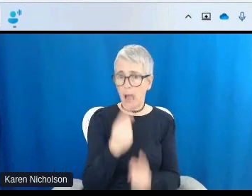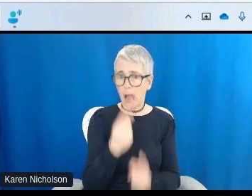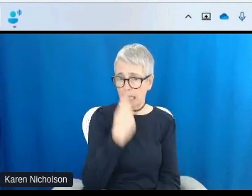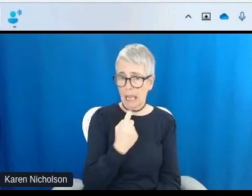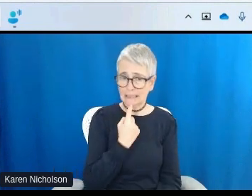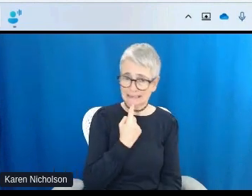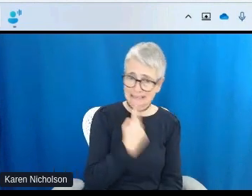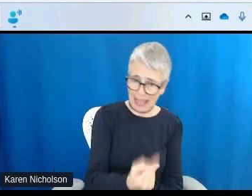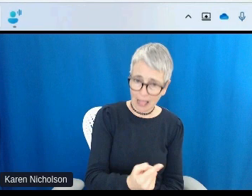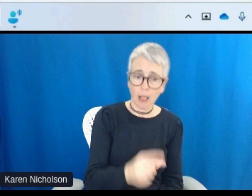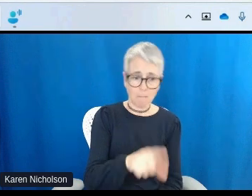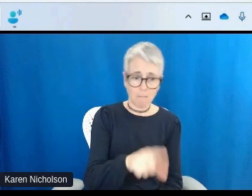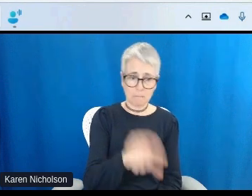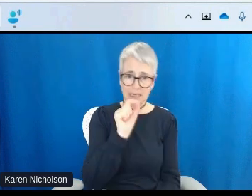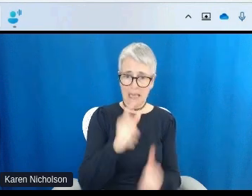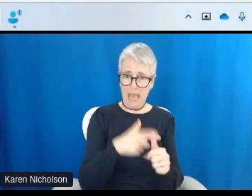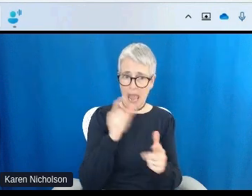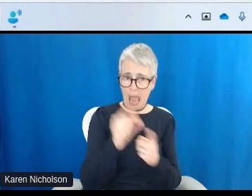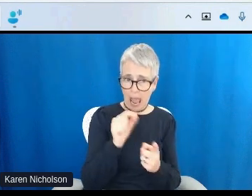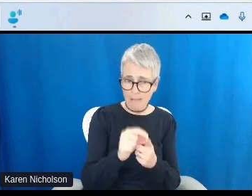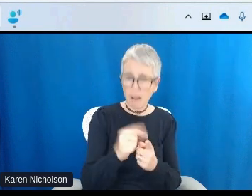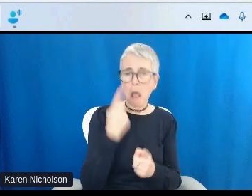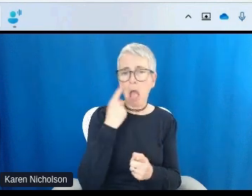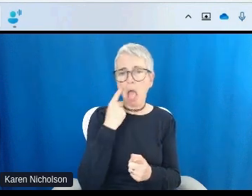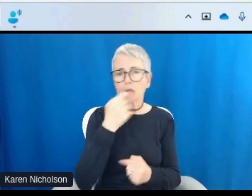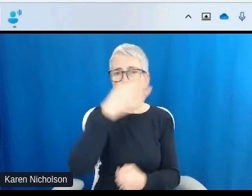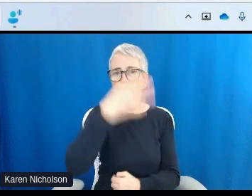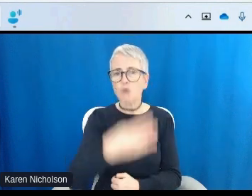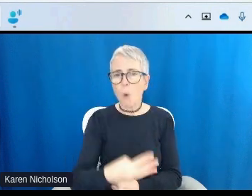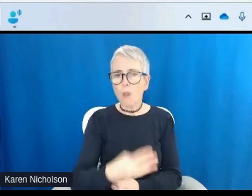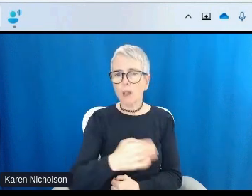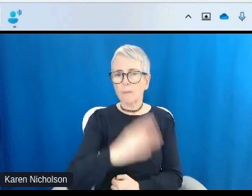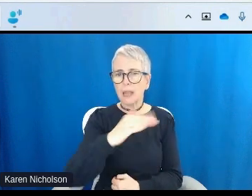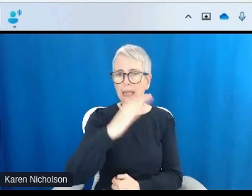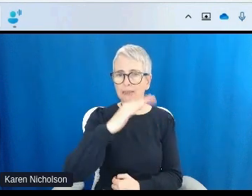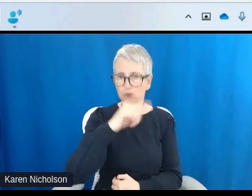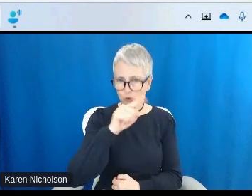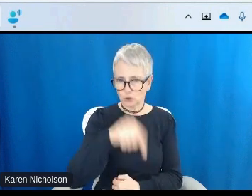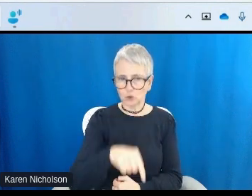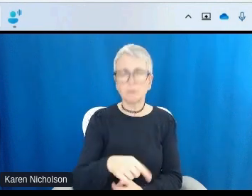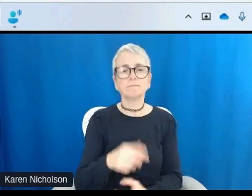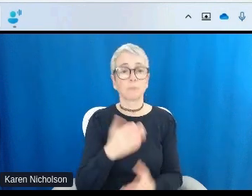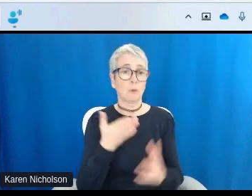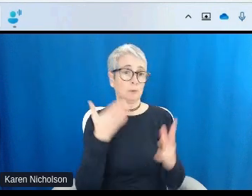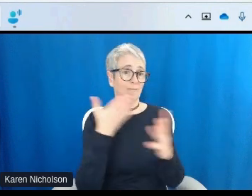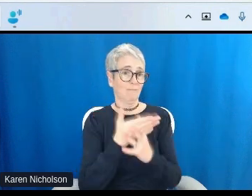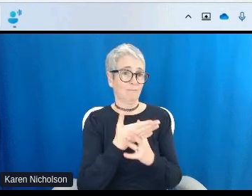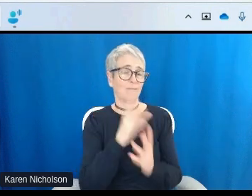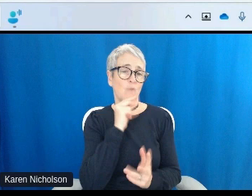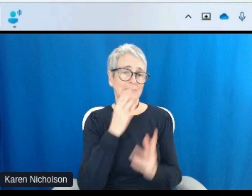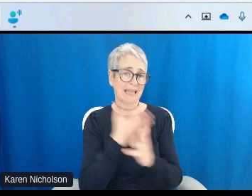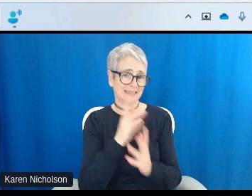maybe I want to scroll up and down the page. So let's try that out as well. Go to voice access wake up.